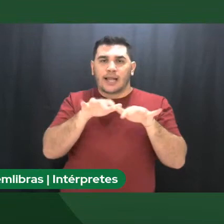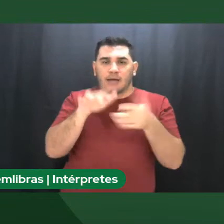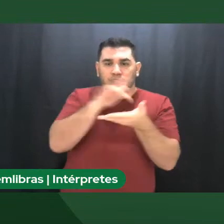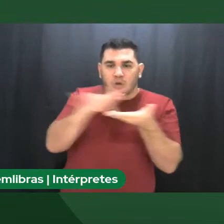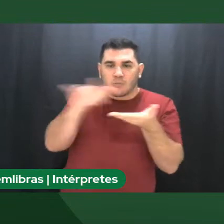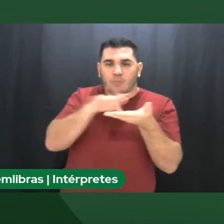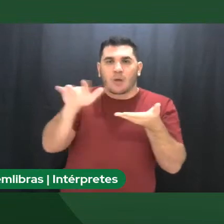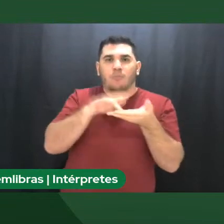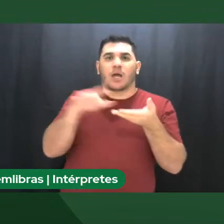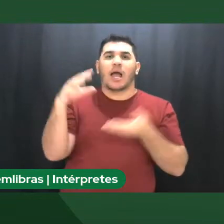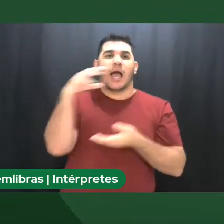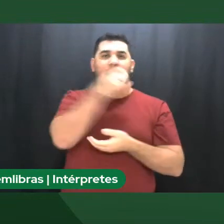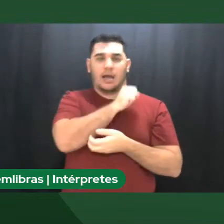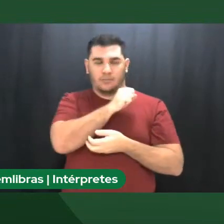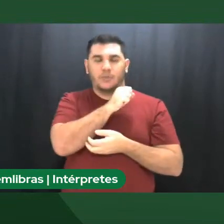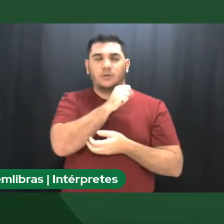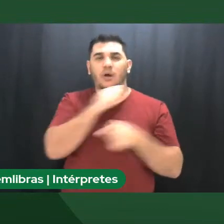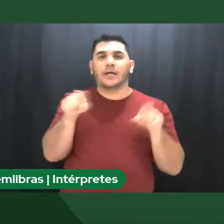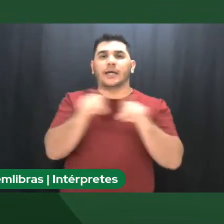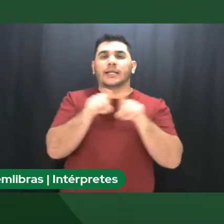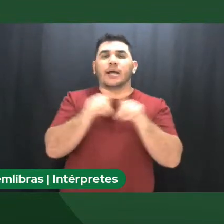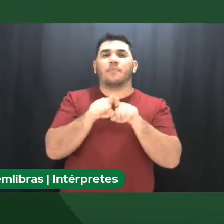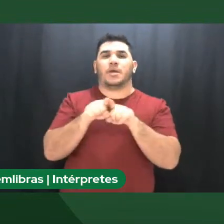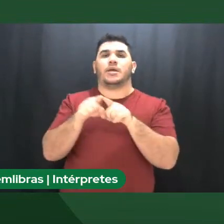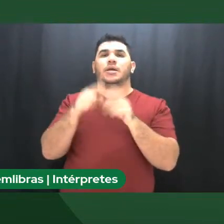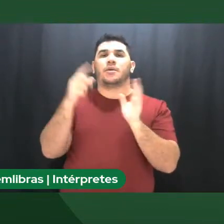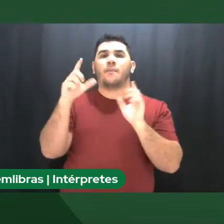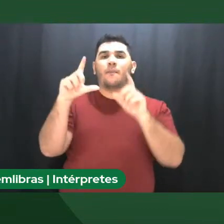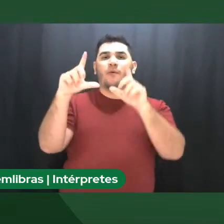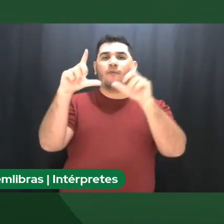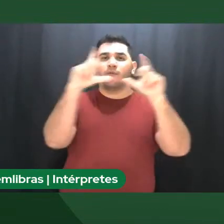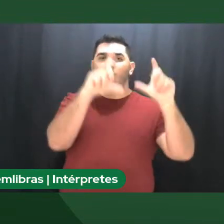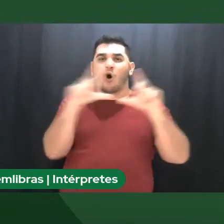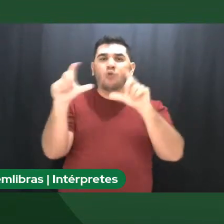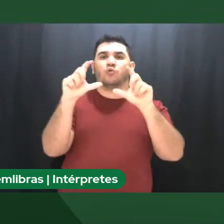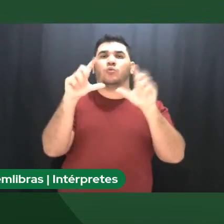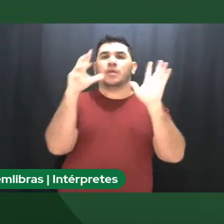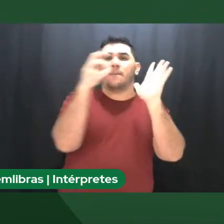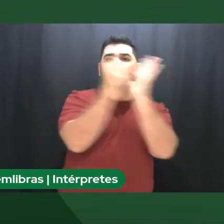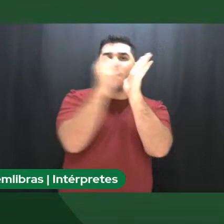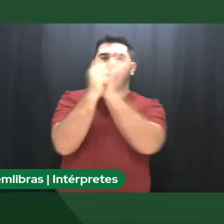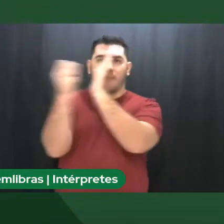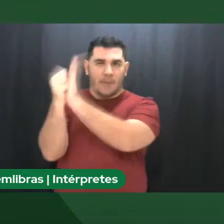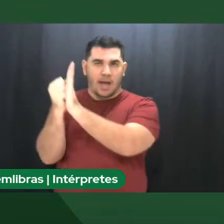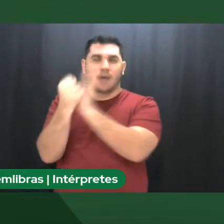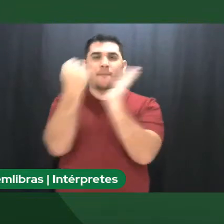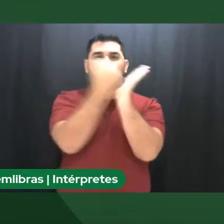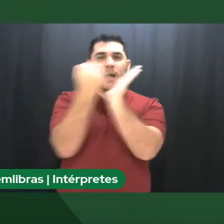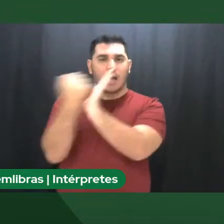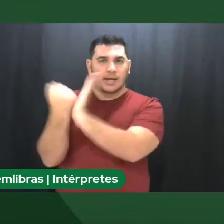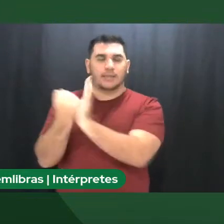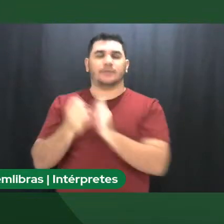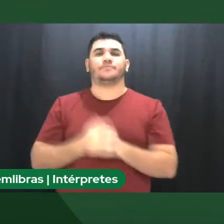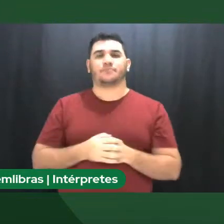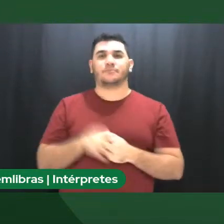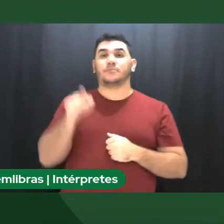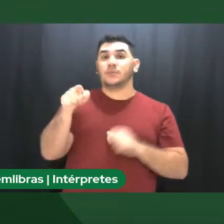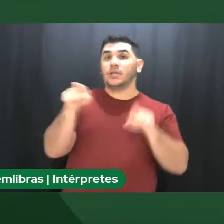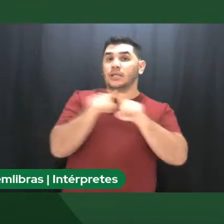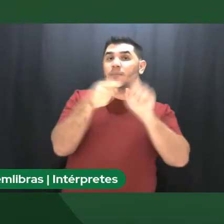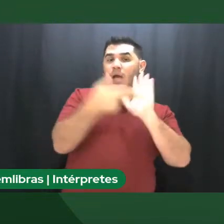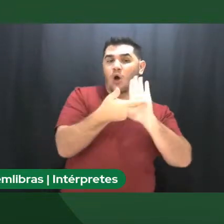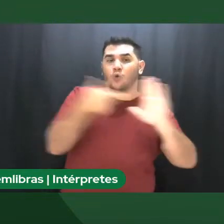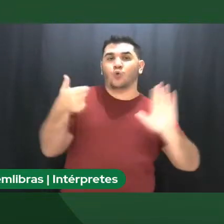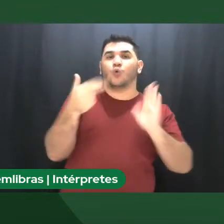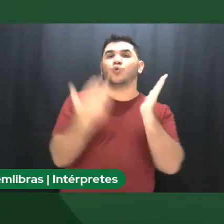his pioneering contributions to human-computer interaction and information visualization. His contributions include